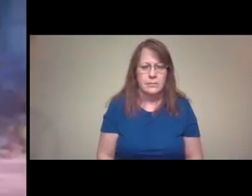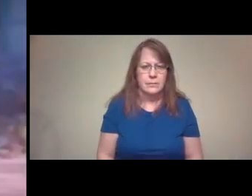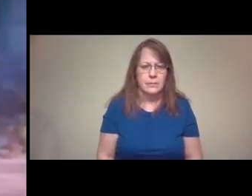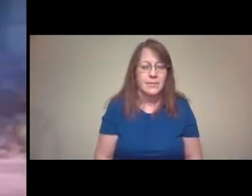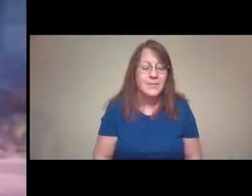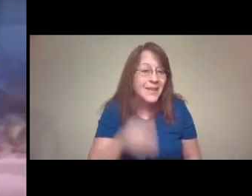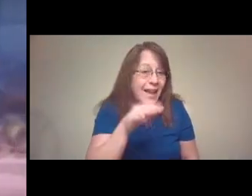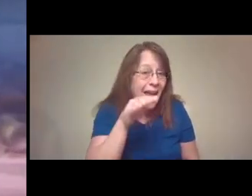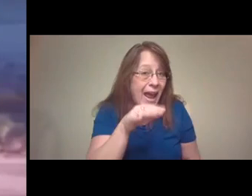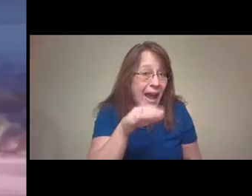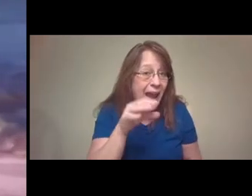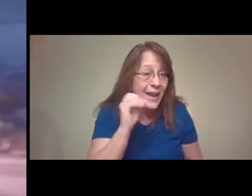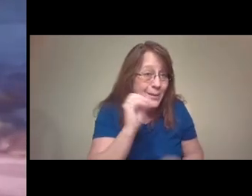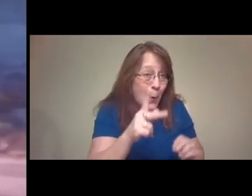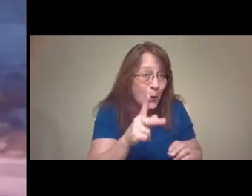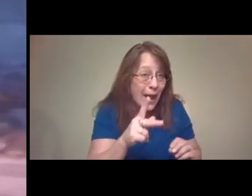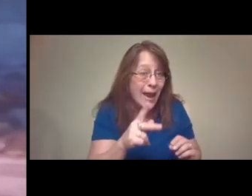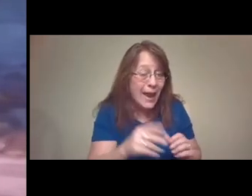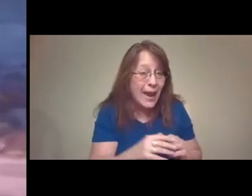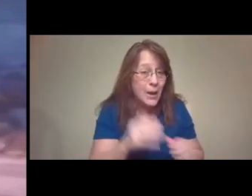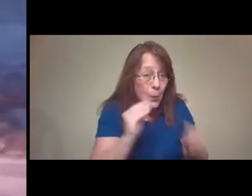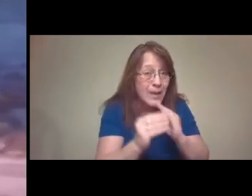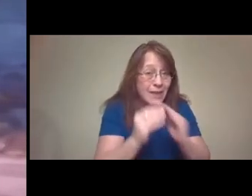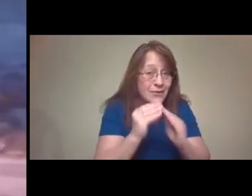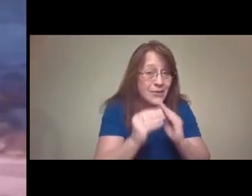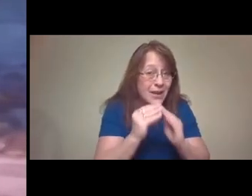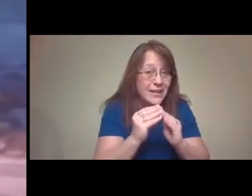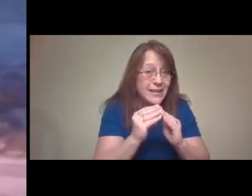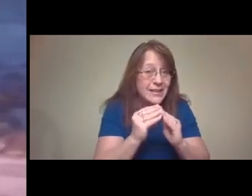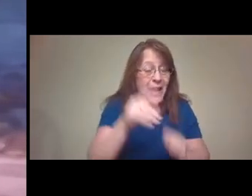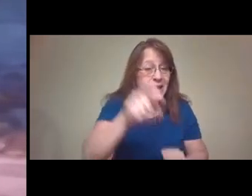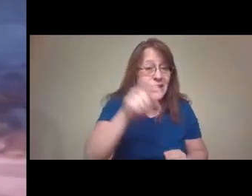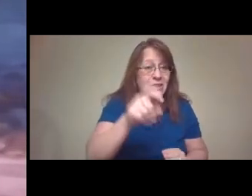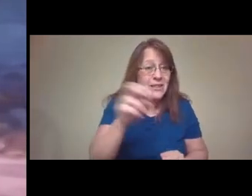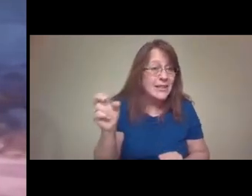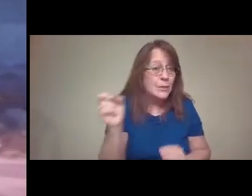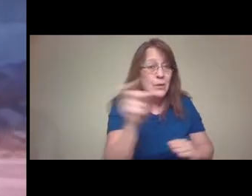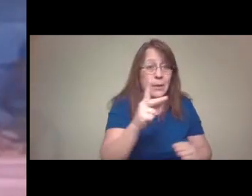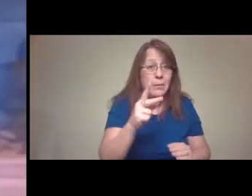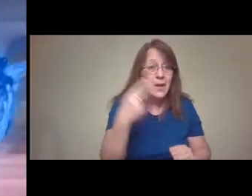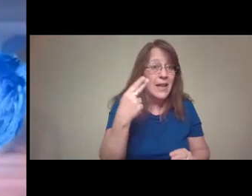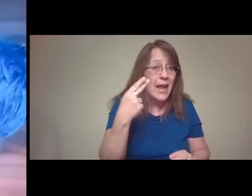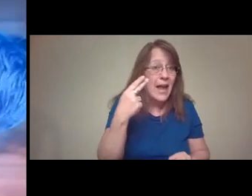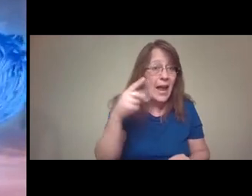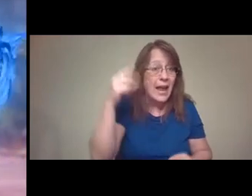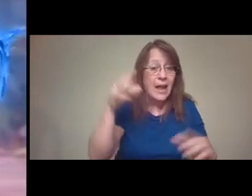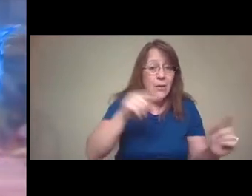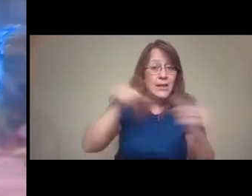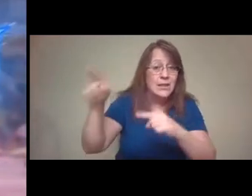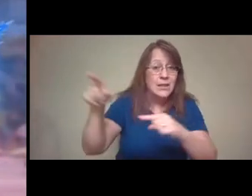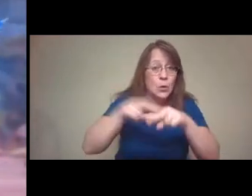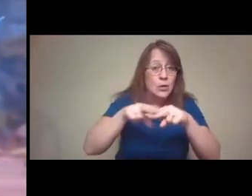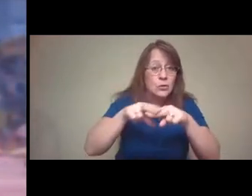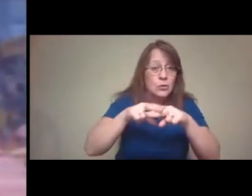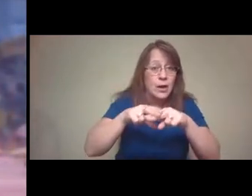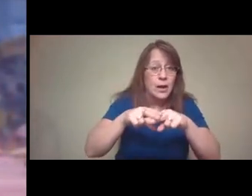Hey, it's gonna be okay. We can fix this. We just need to get back to headquarters. Which way to the train station? I had a whole trip